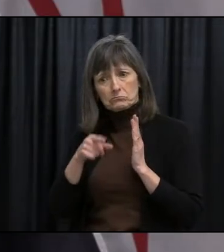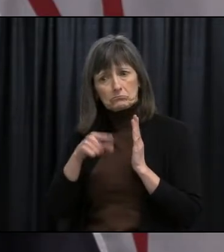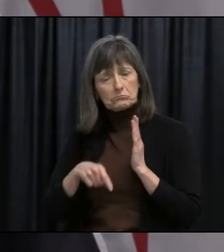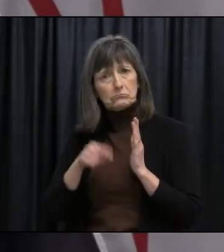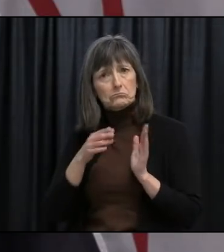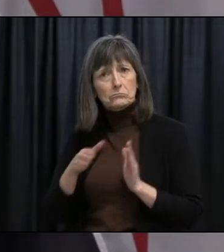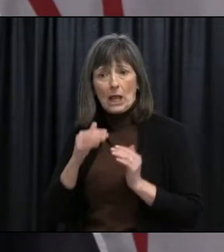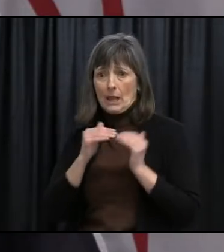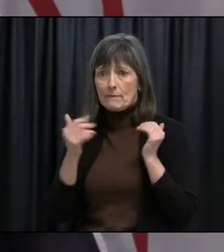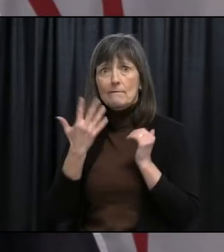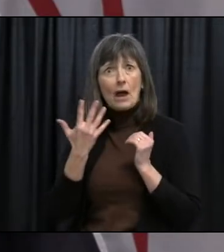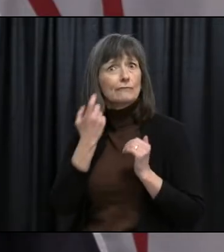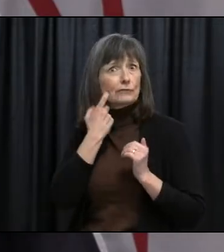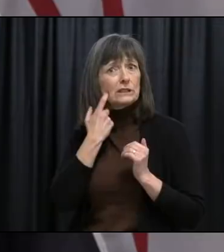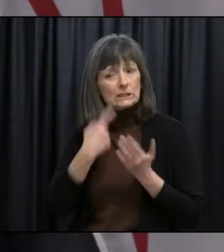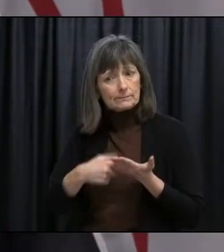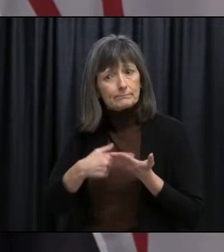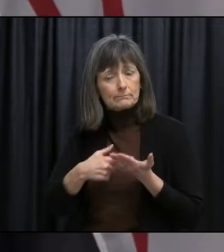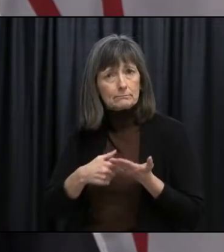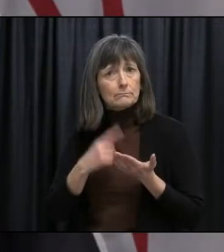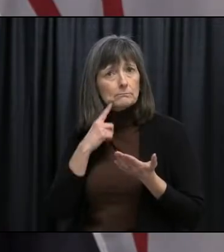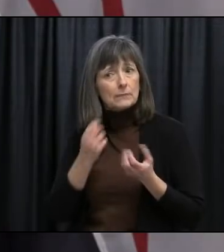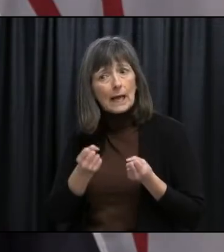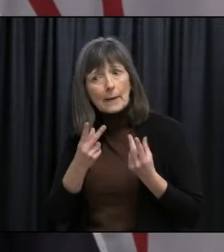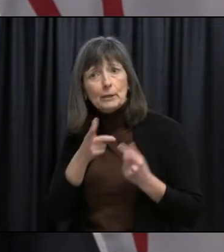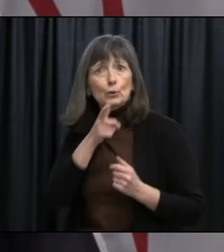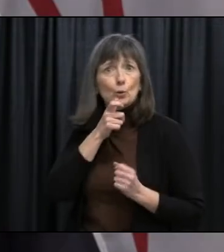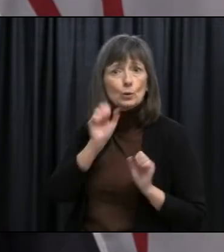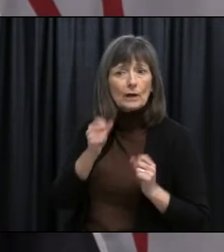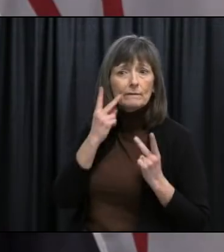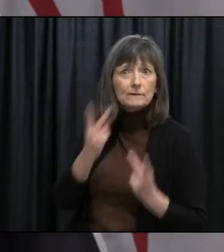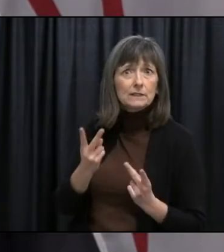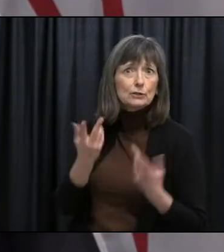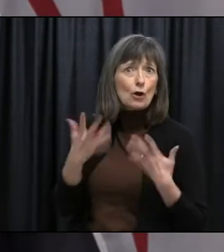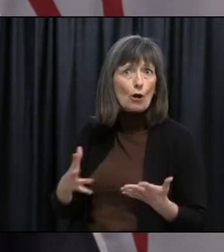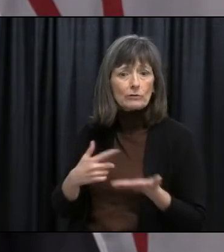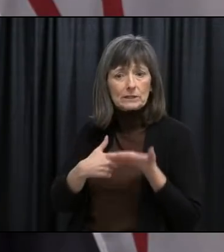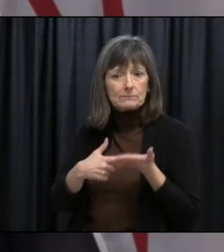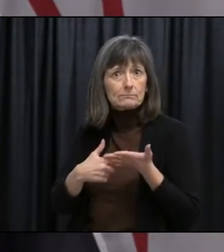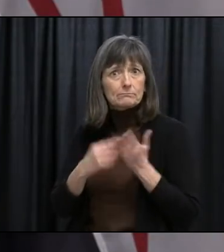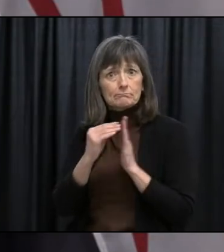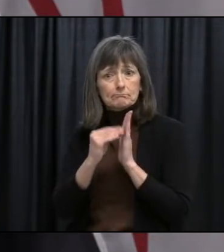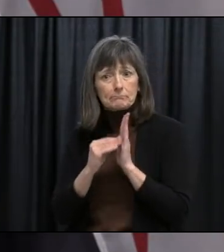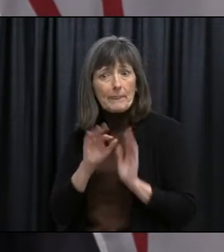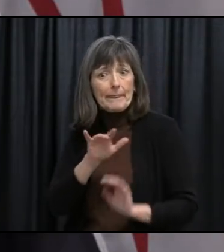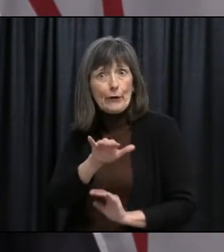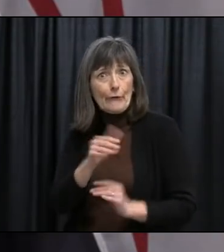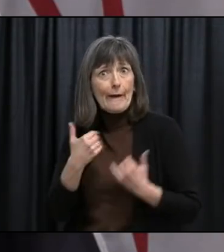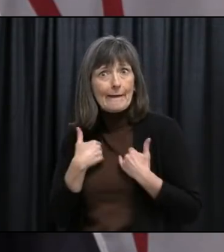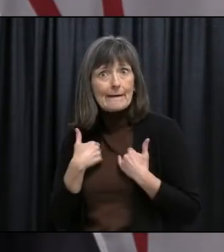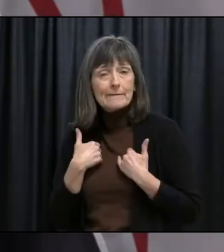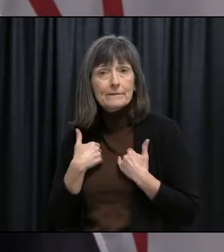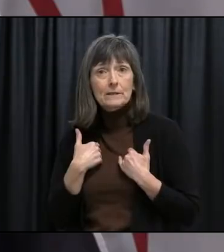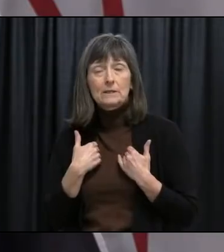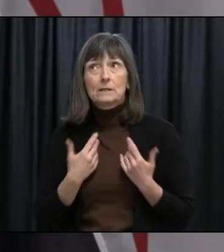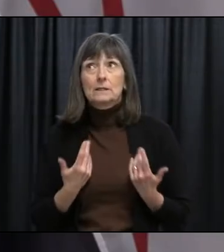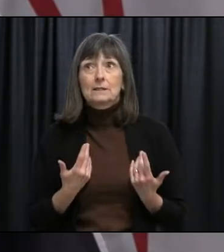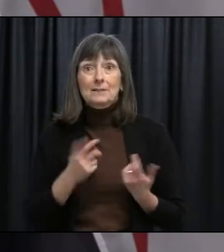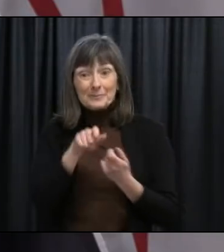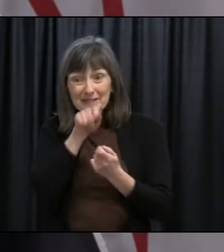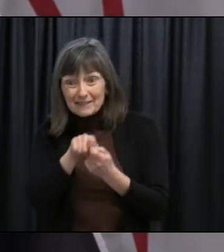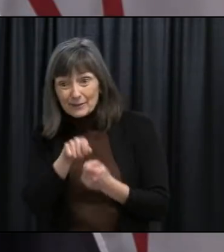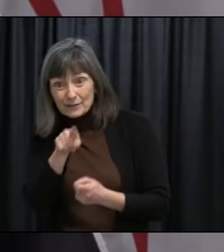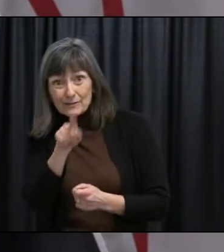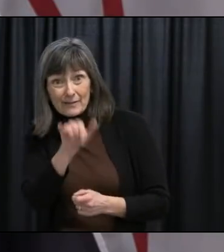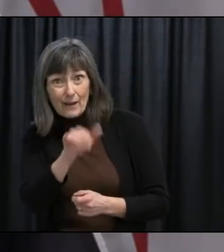with Alert Level 5. But I can't speak to any individual cases.